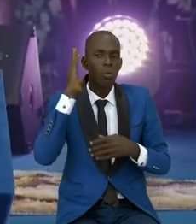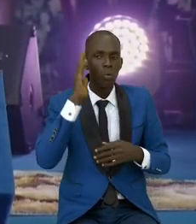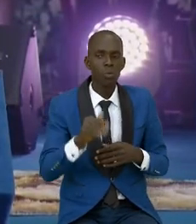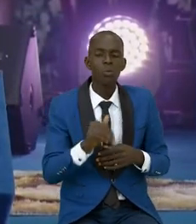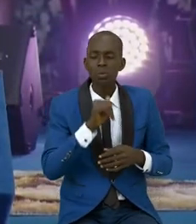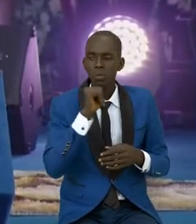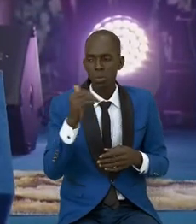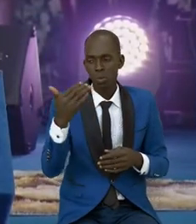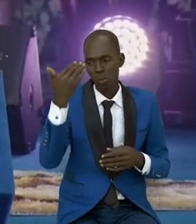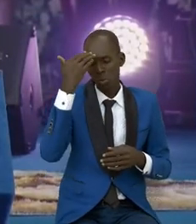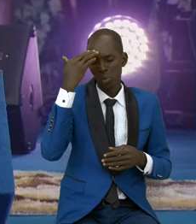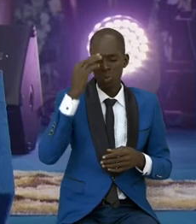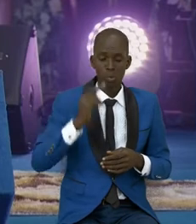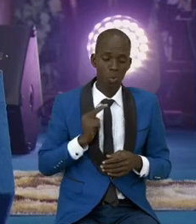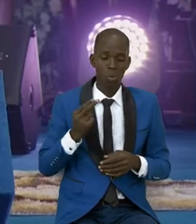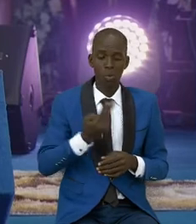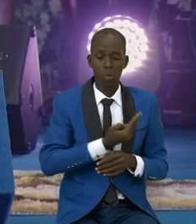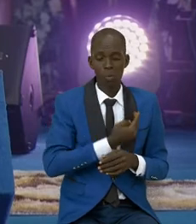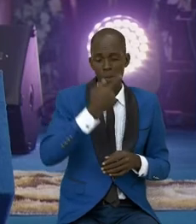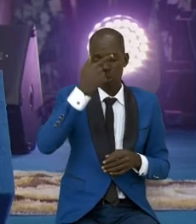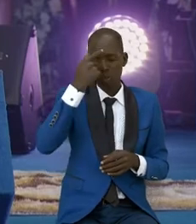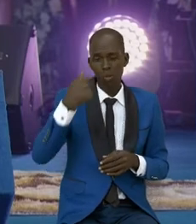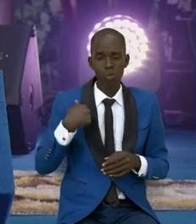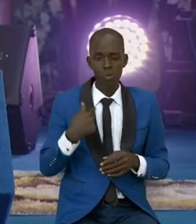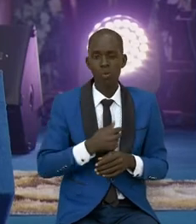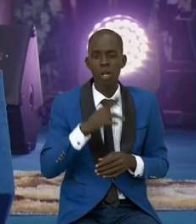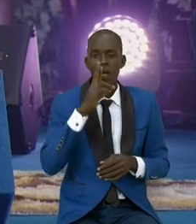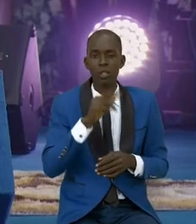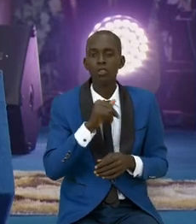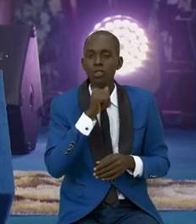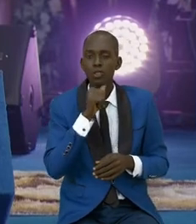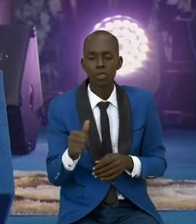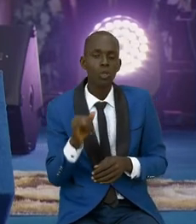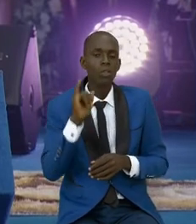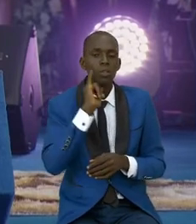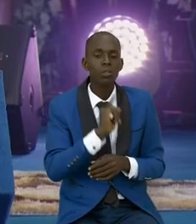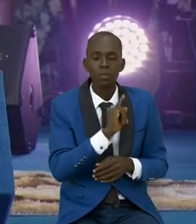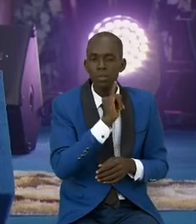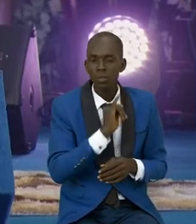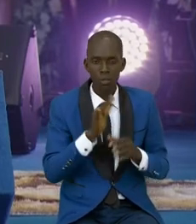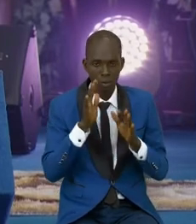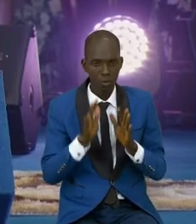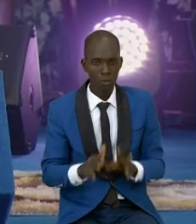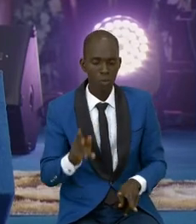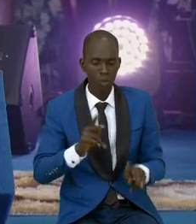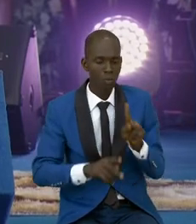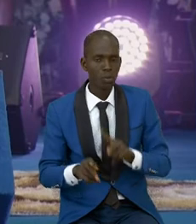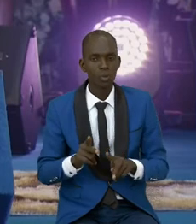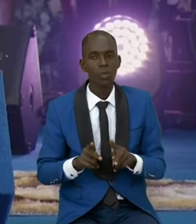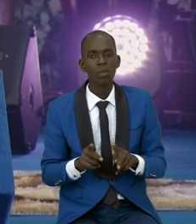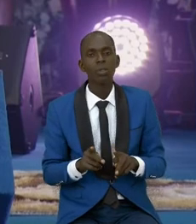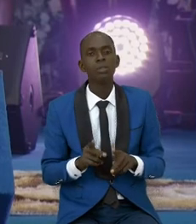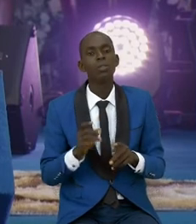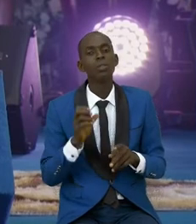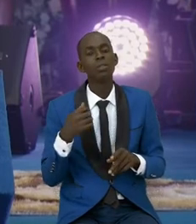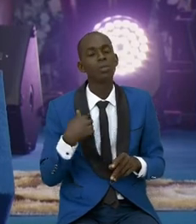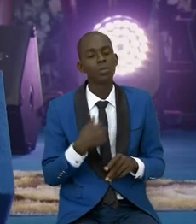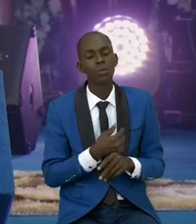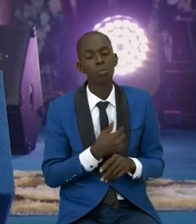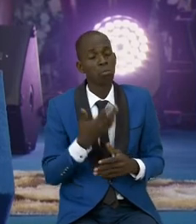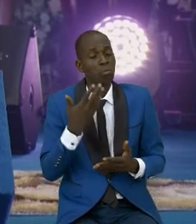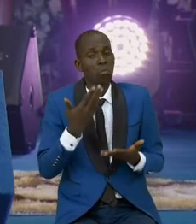will not know us, because we are not circumcised like the seeds of Abraham, and though